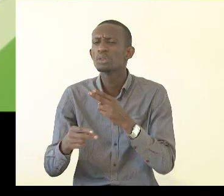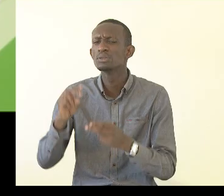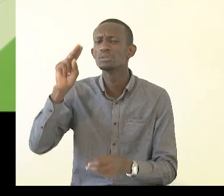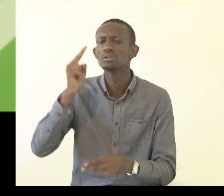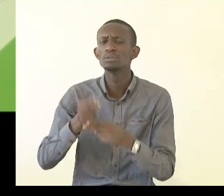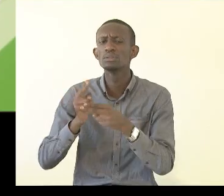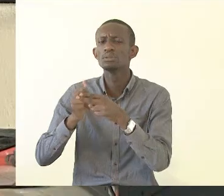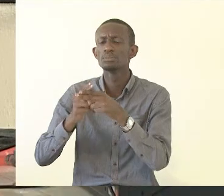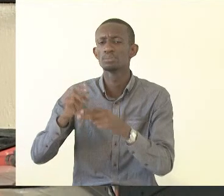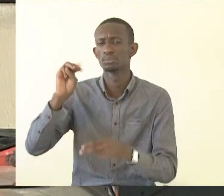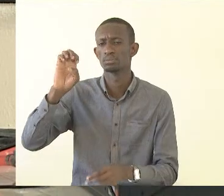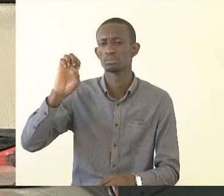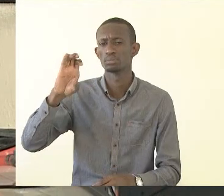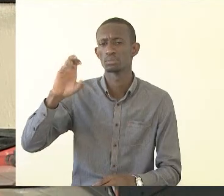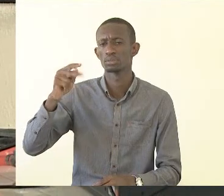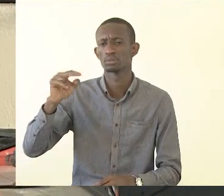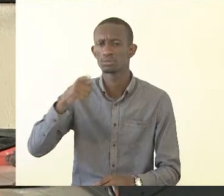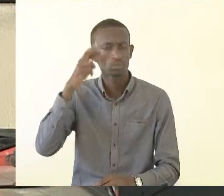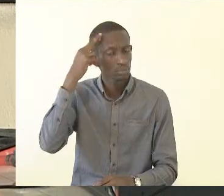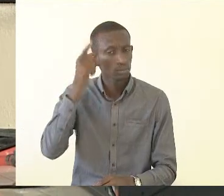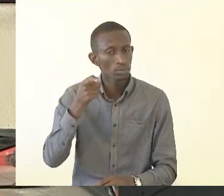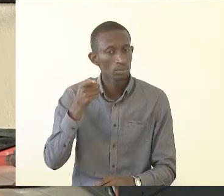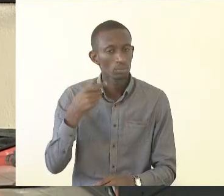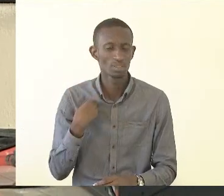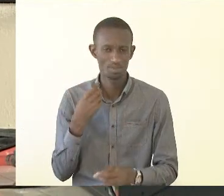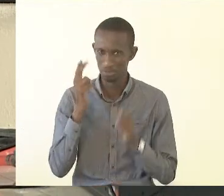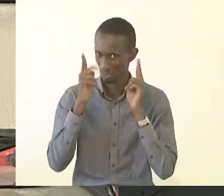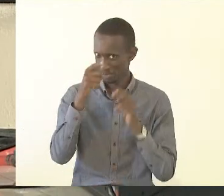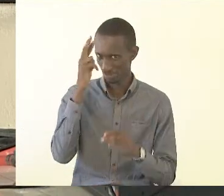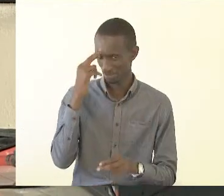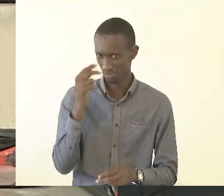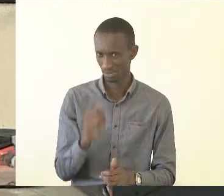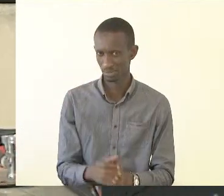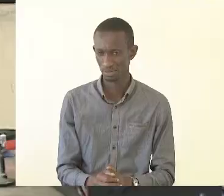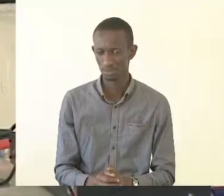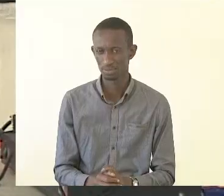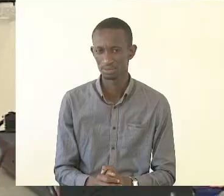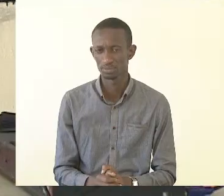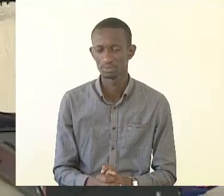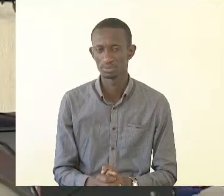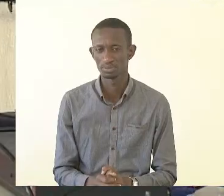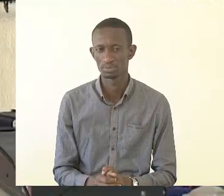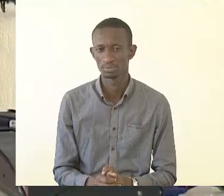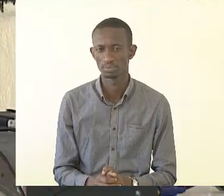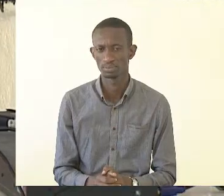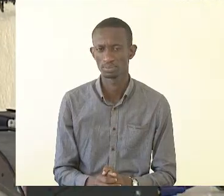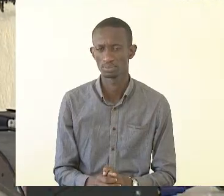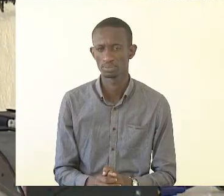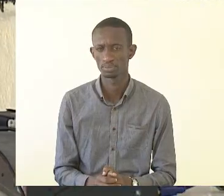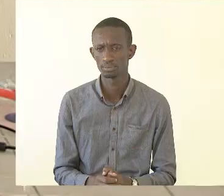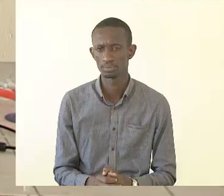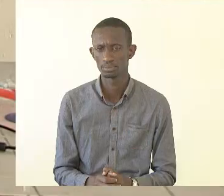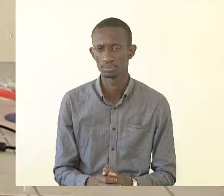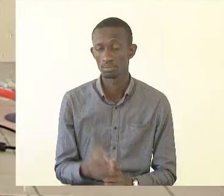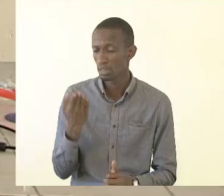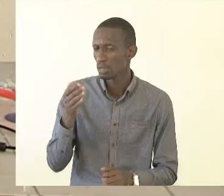Do you still remember that? I hope so. So good. This is in